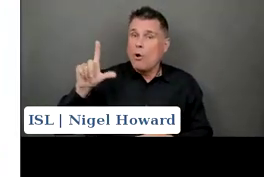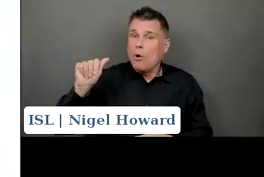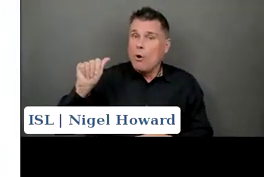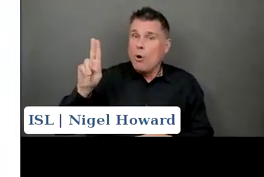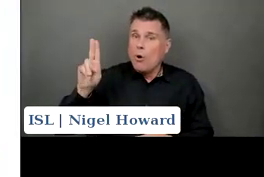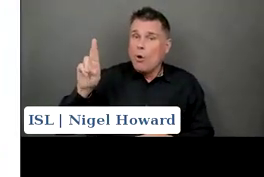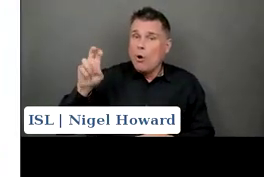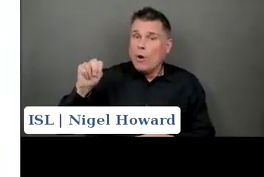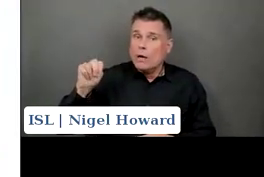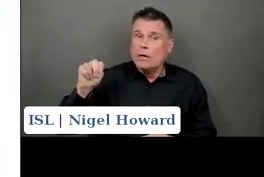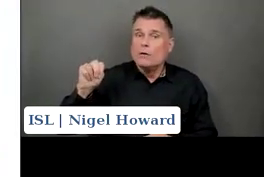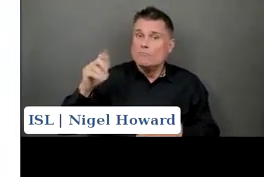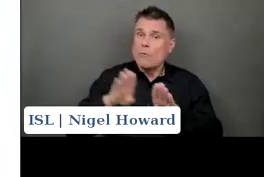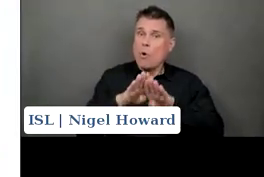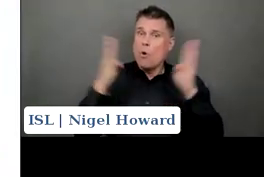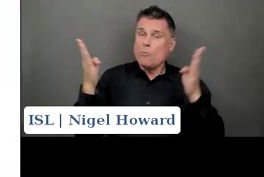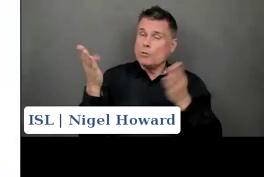Lauren.